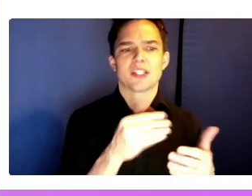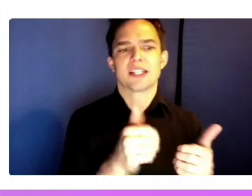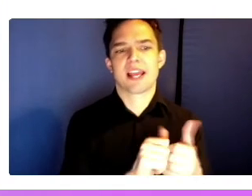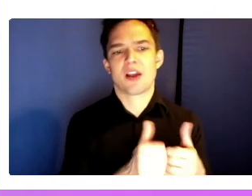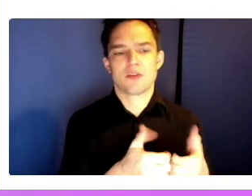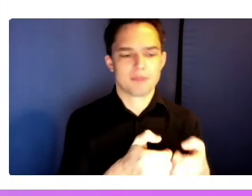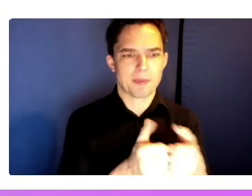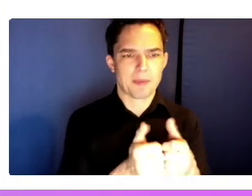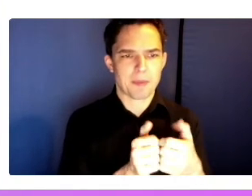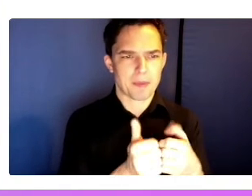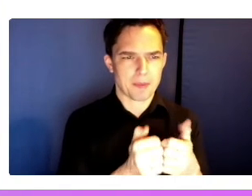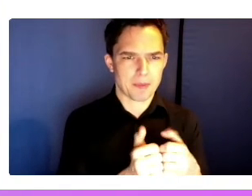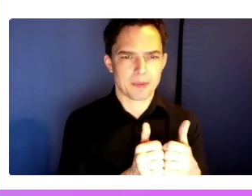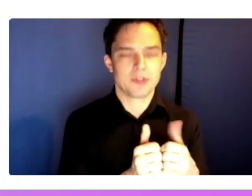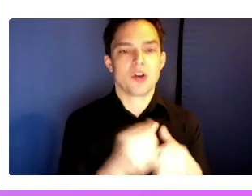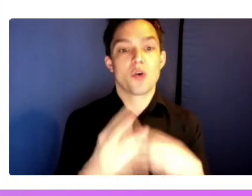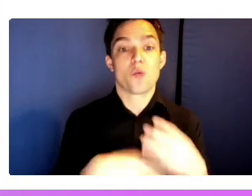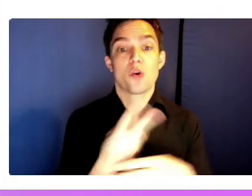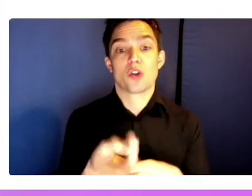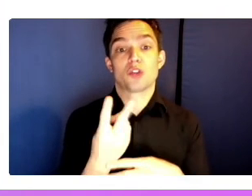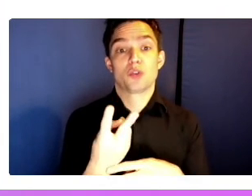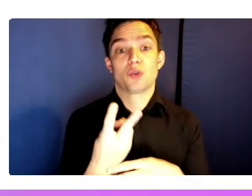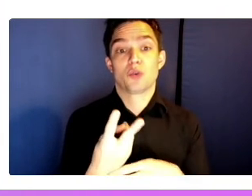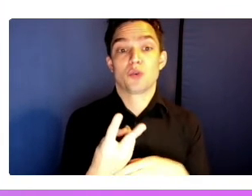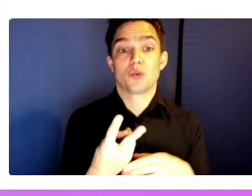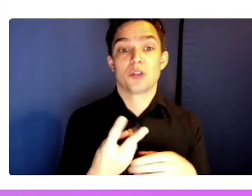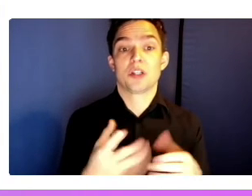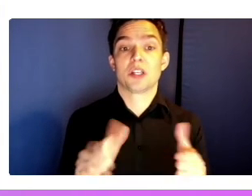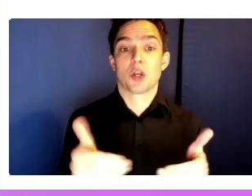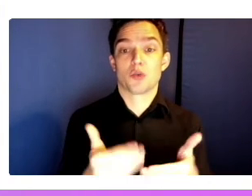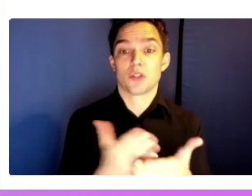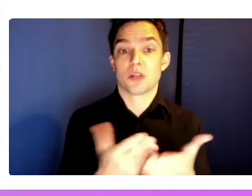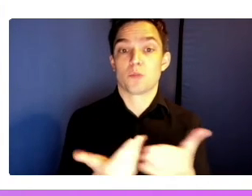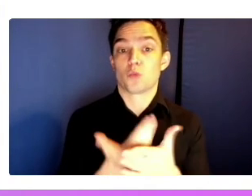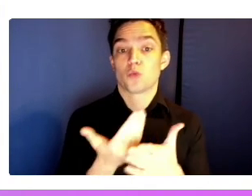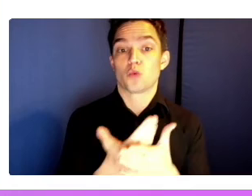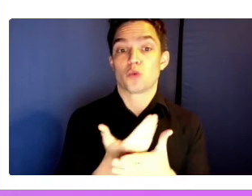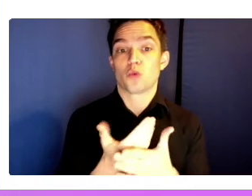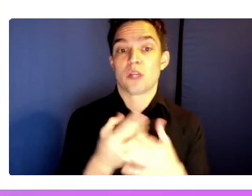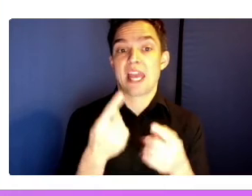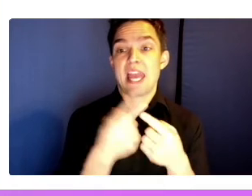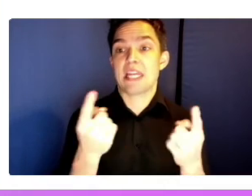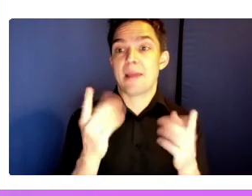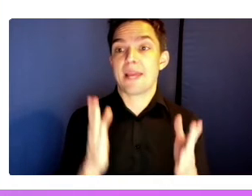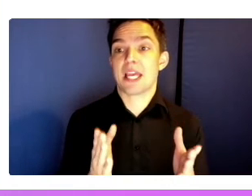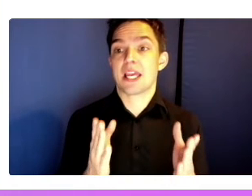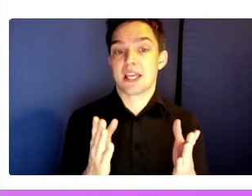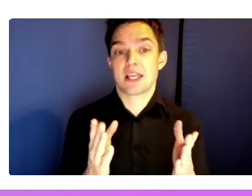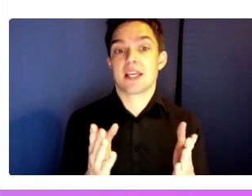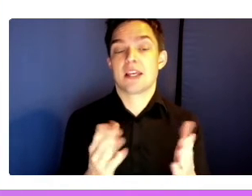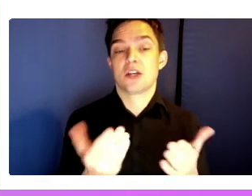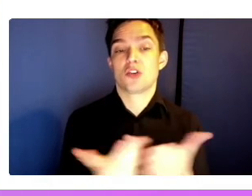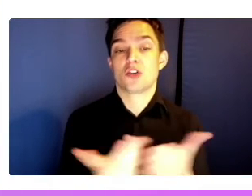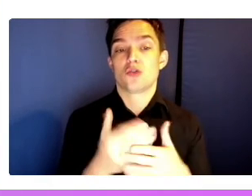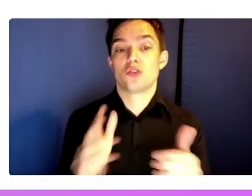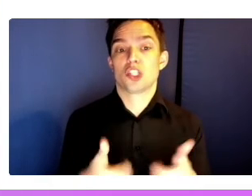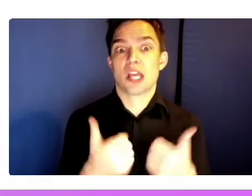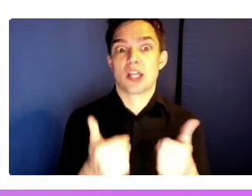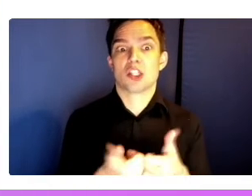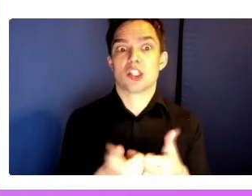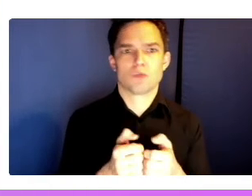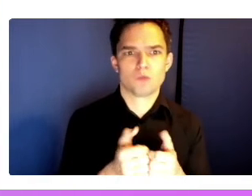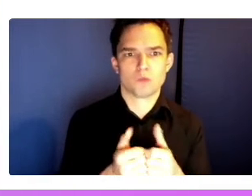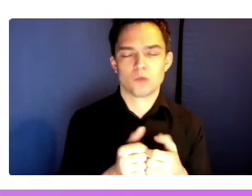game. World 2 introduces some new enemies and new challenges, and